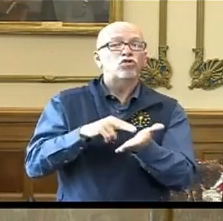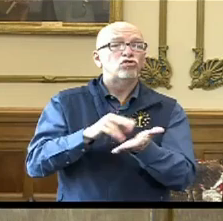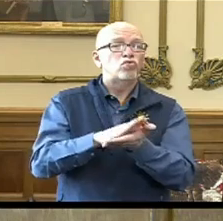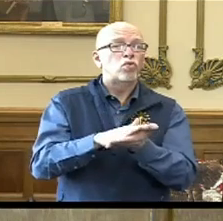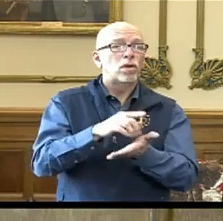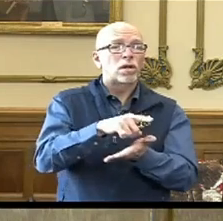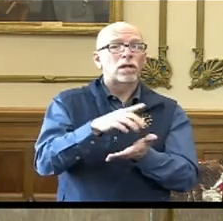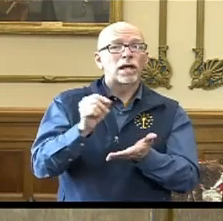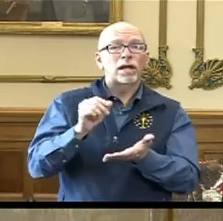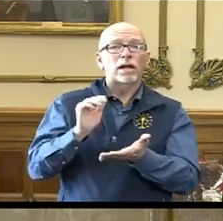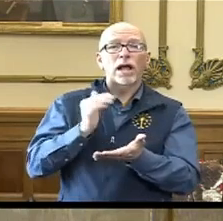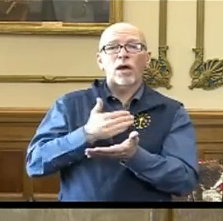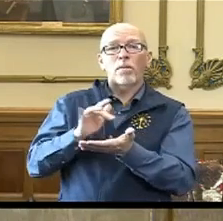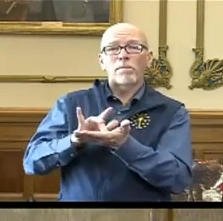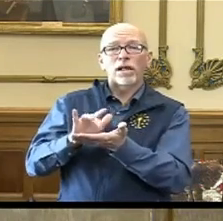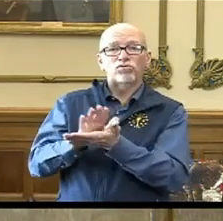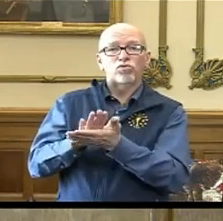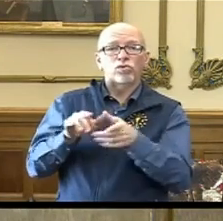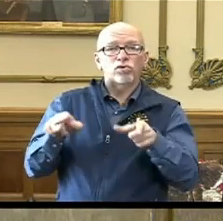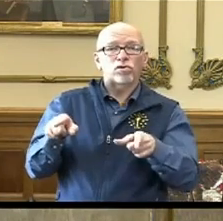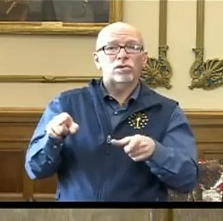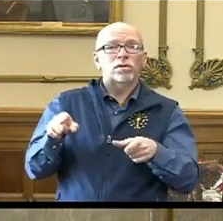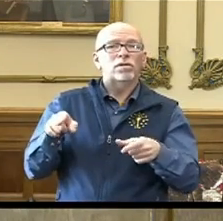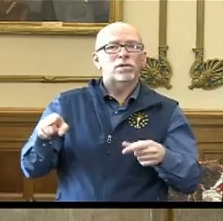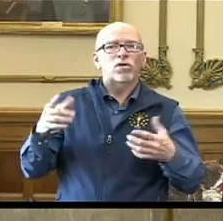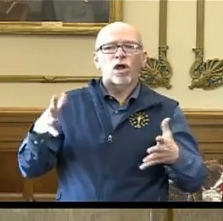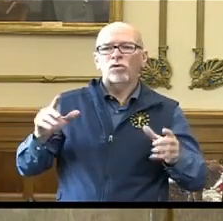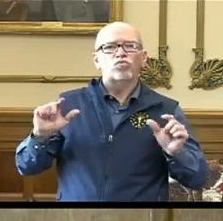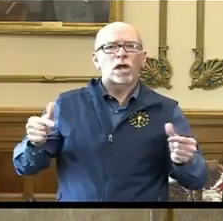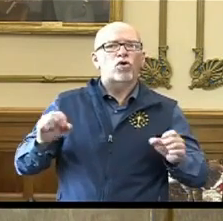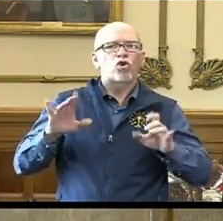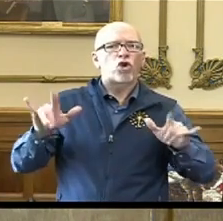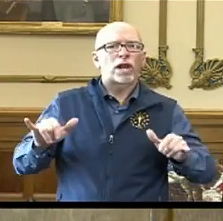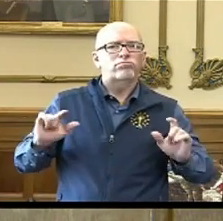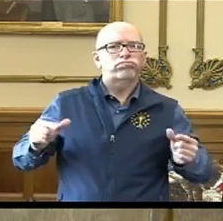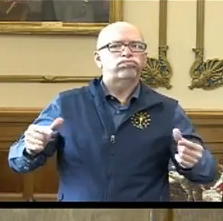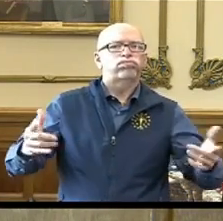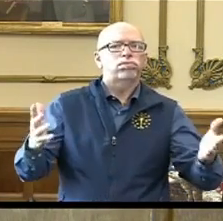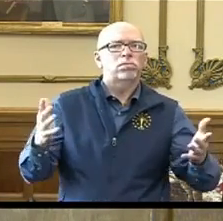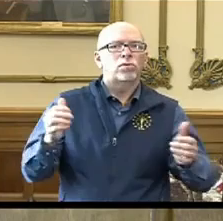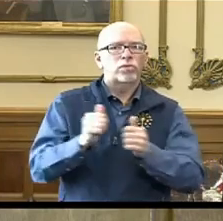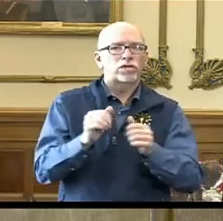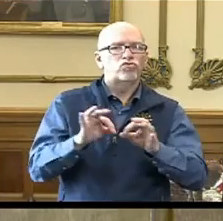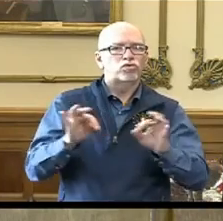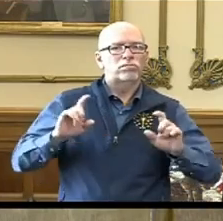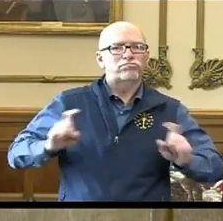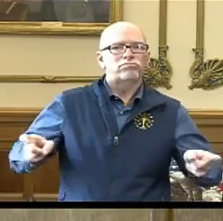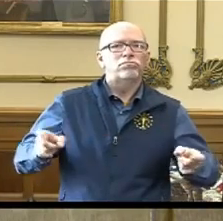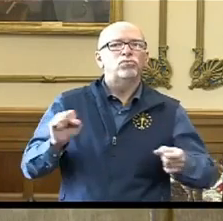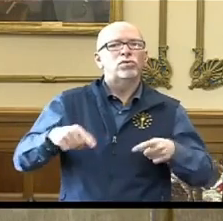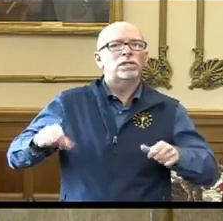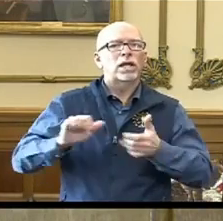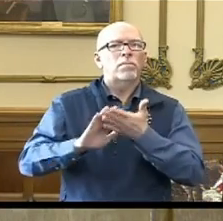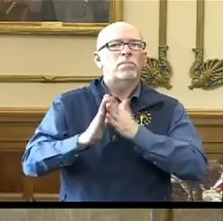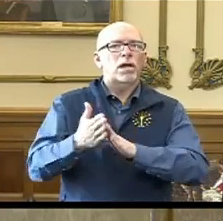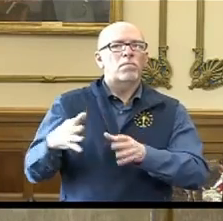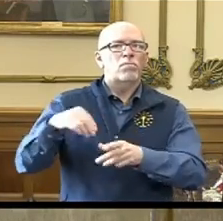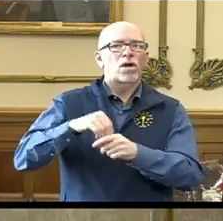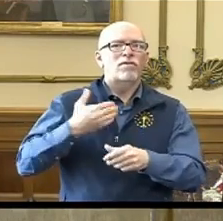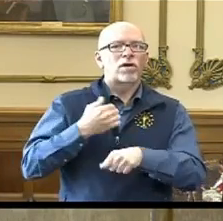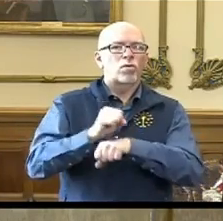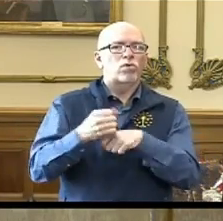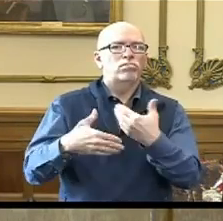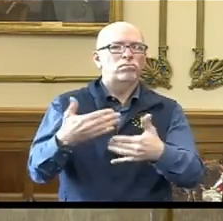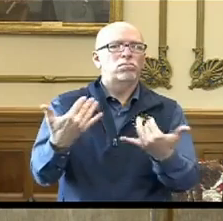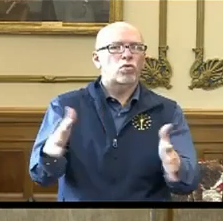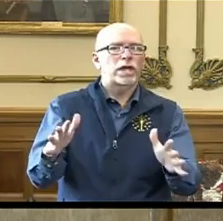and also with our medical school to graduate those individuals early with their degrees so that they could become a part of our workforce,